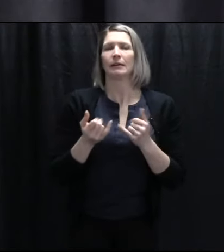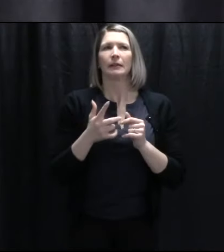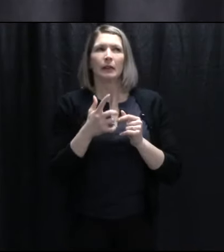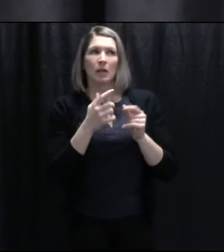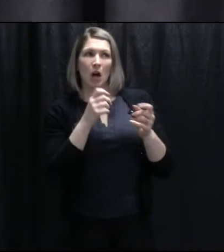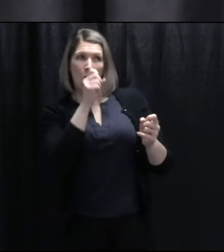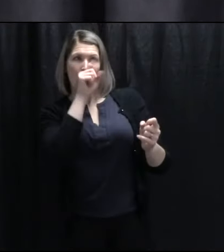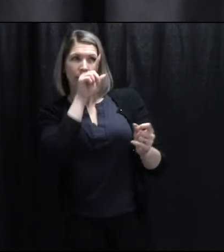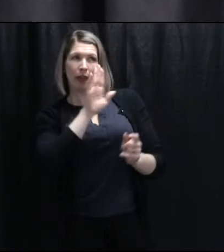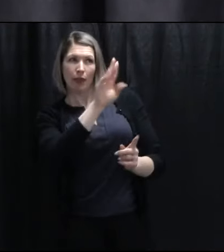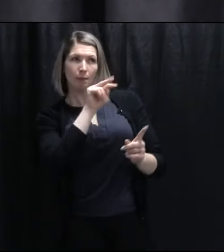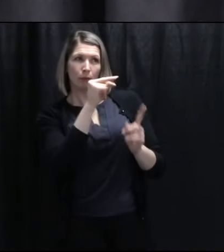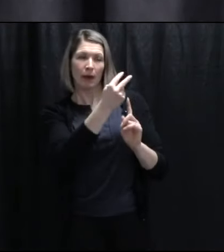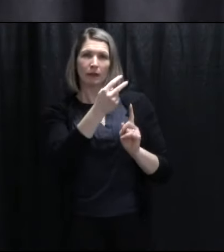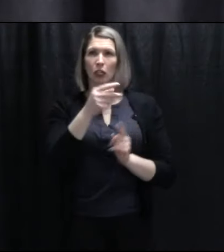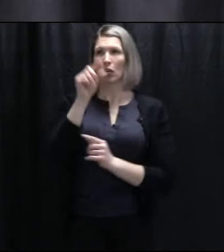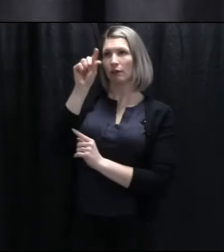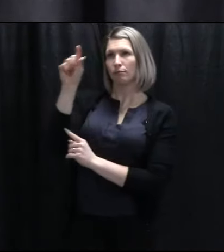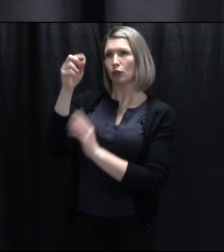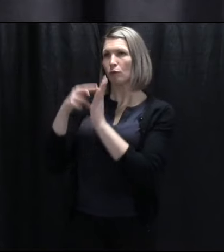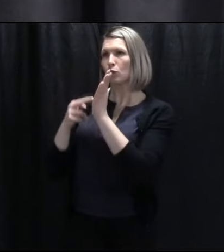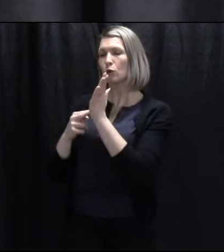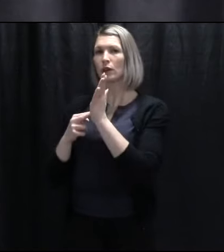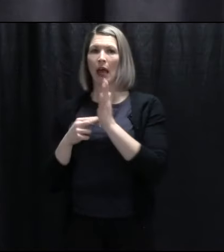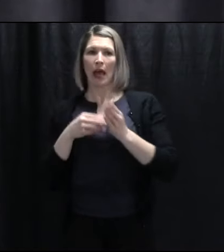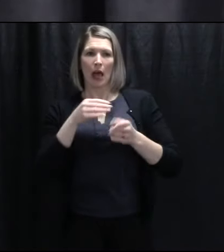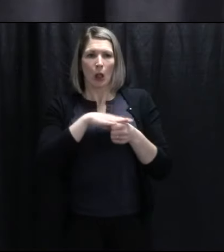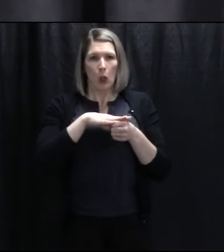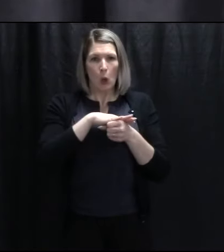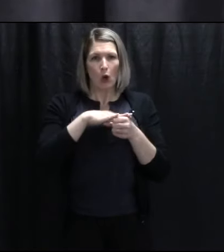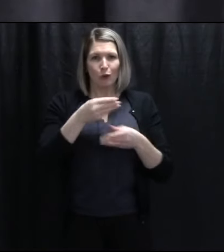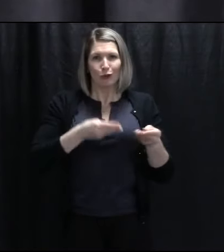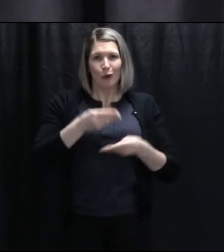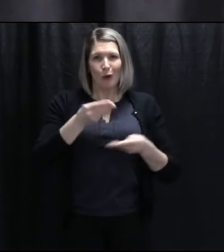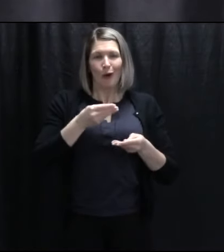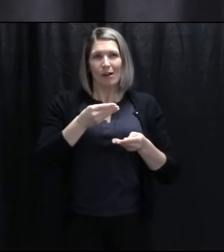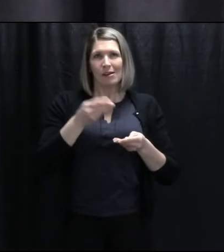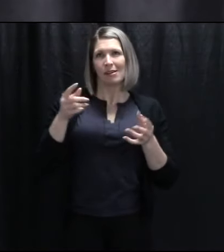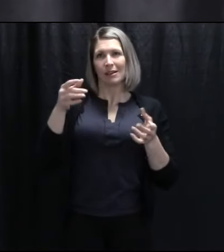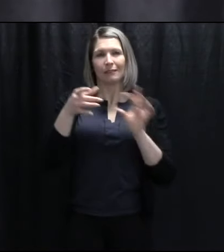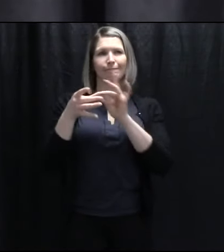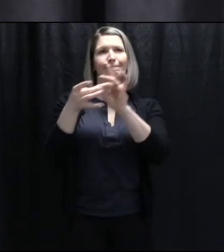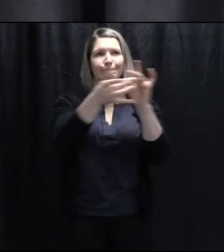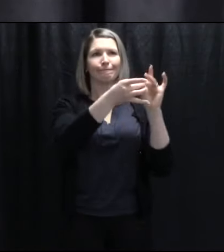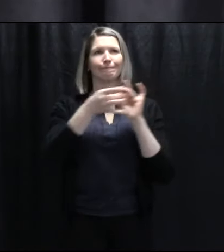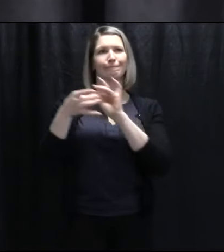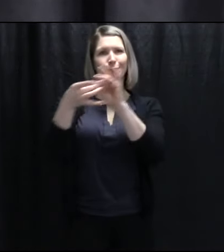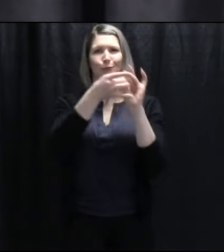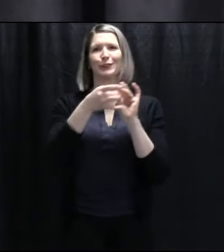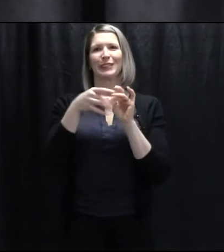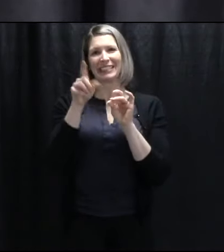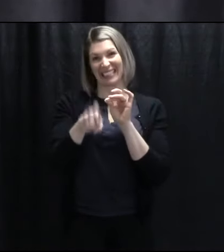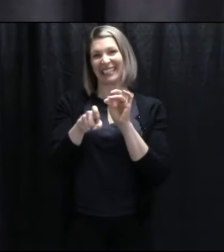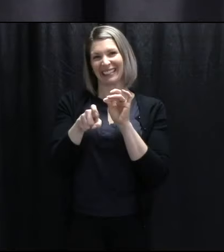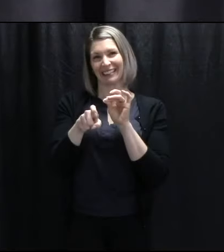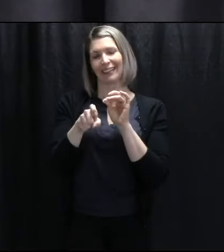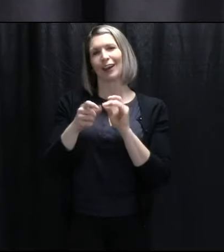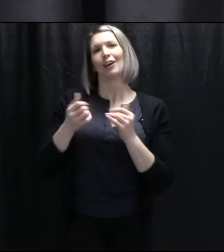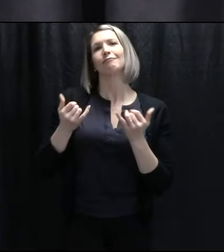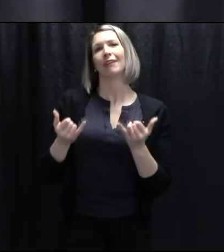common understanding. It's easy enough to do with the Pharmacy Association here, the pharmacists rather, and the pharmacy board. The challenge